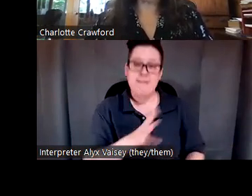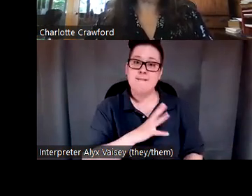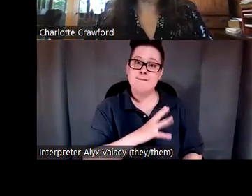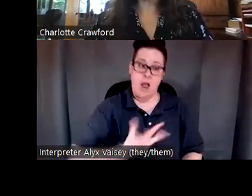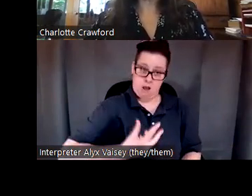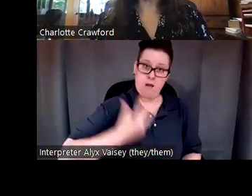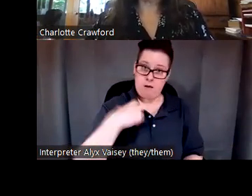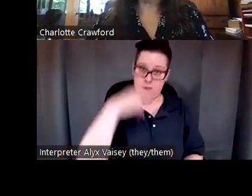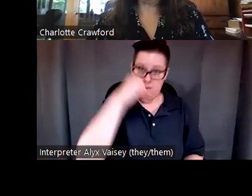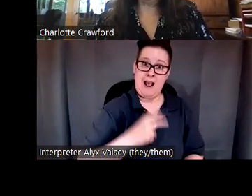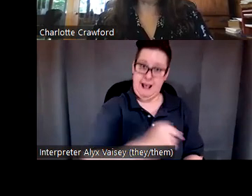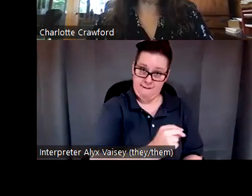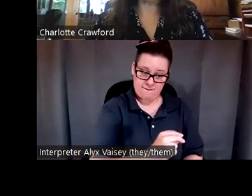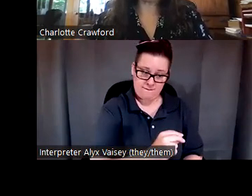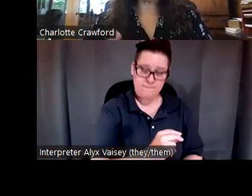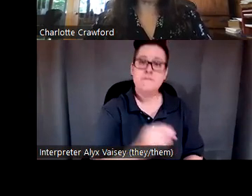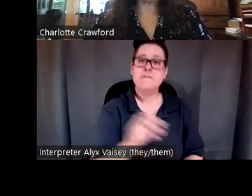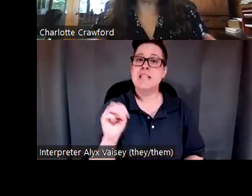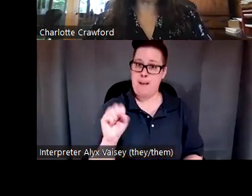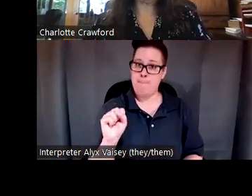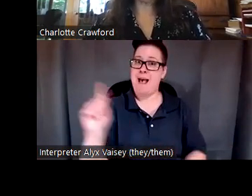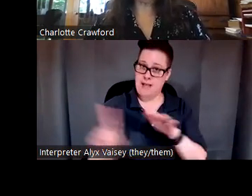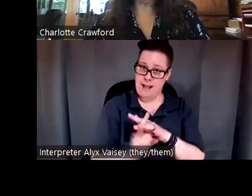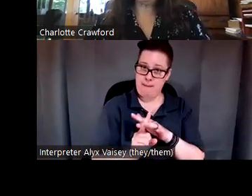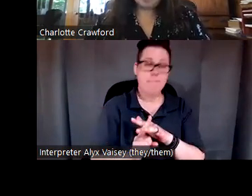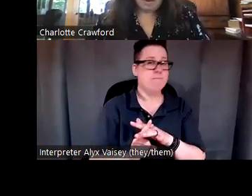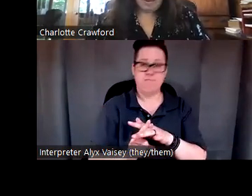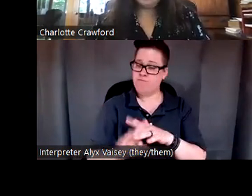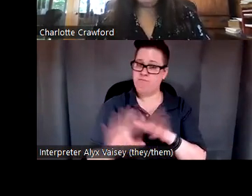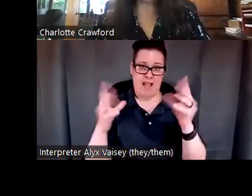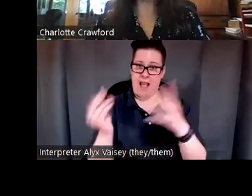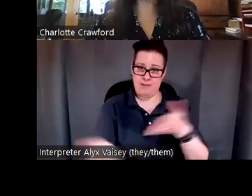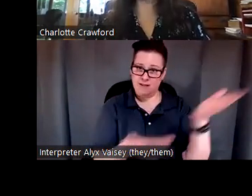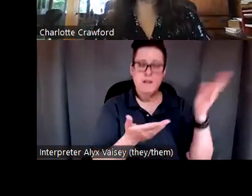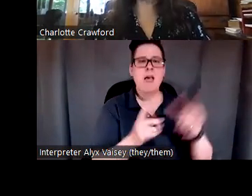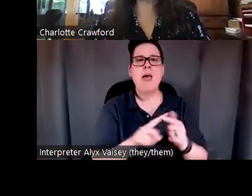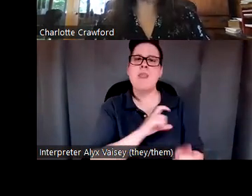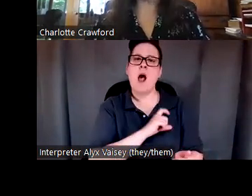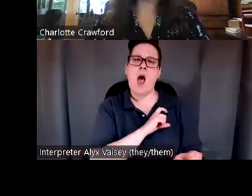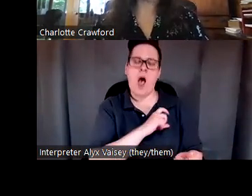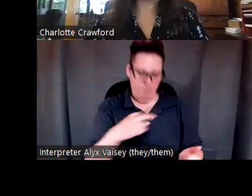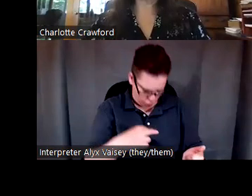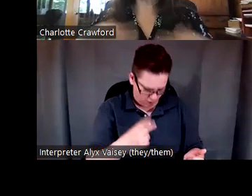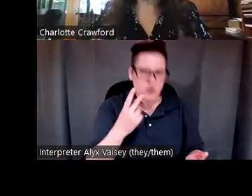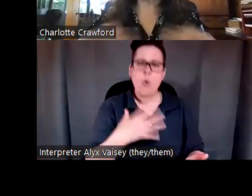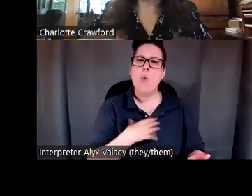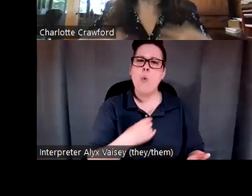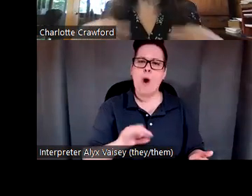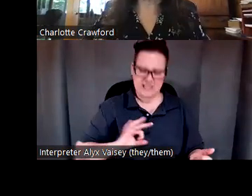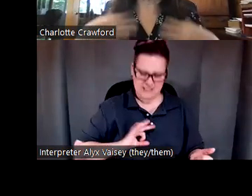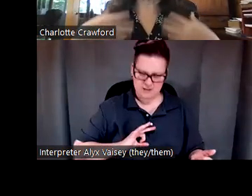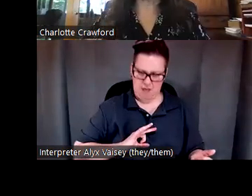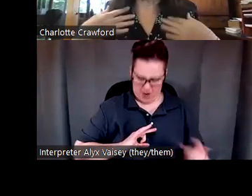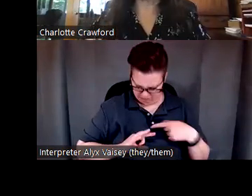Narcan. EMS showed up, took the patient. He looked down, he had a little bit of white spot on him, said, what the heck? Went like